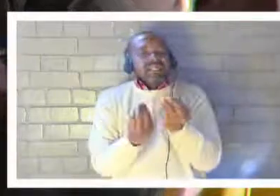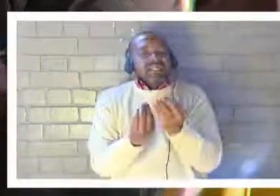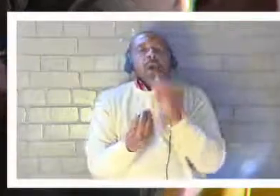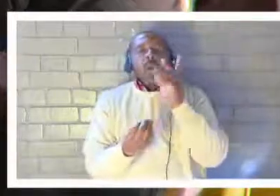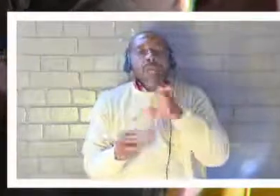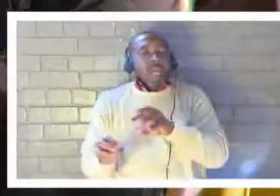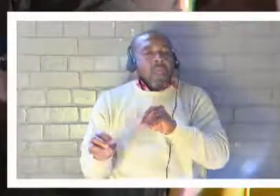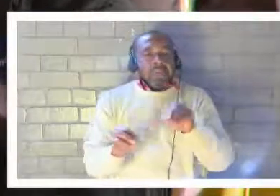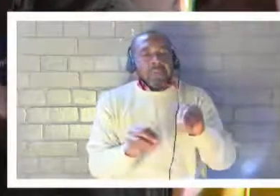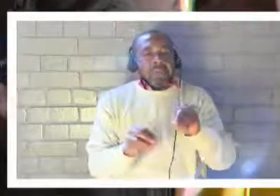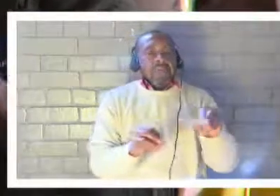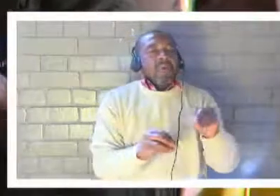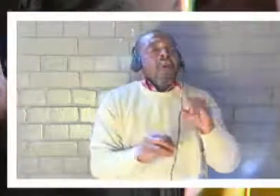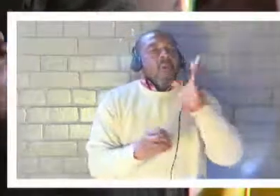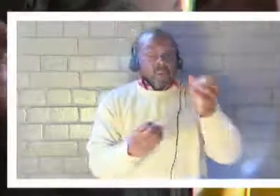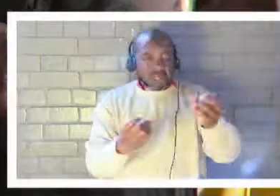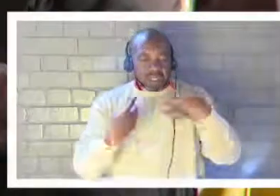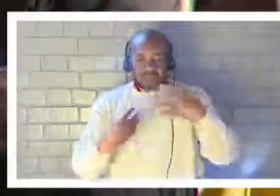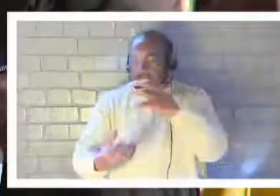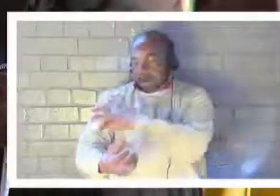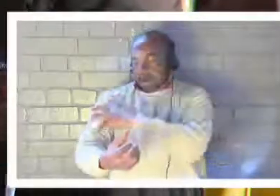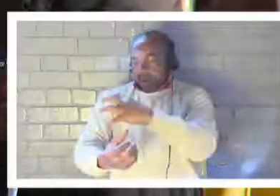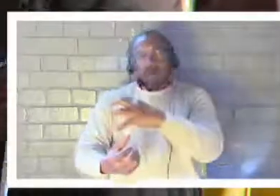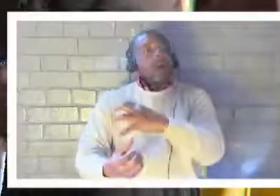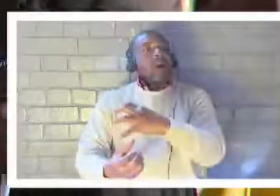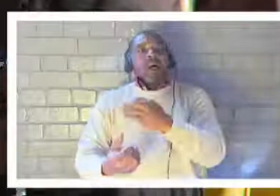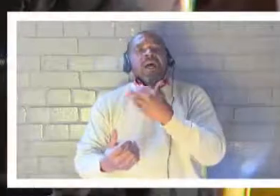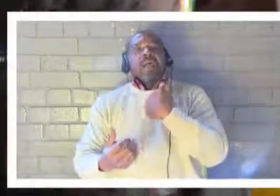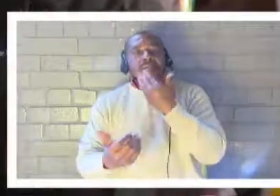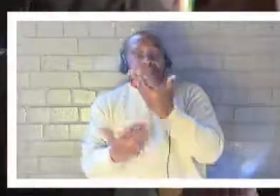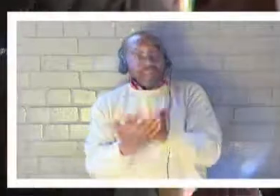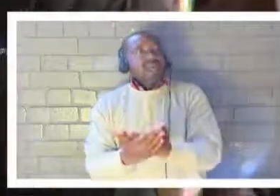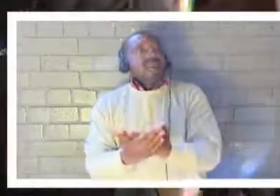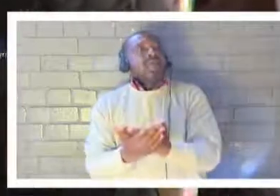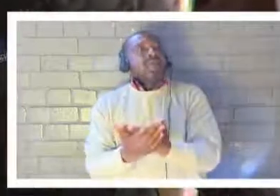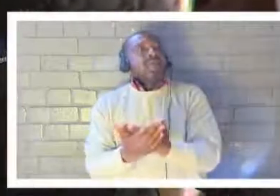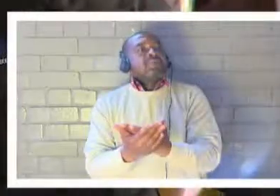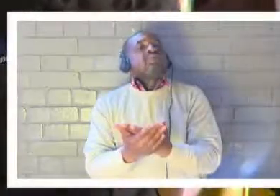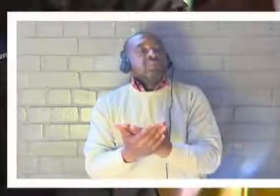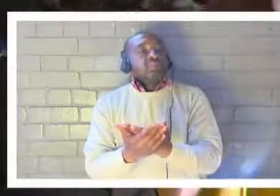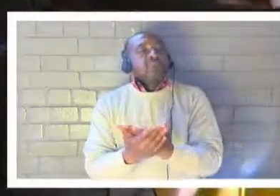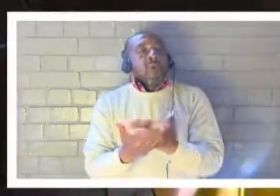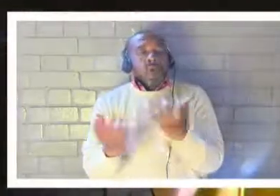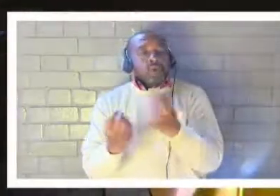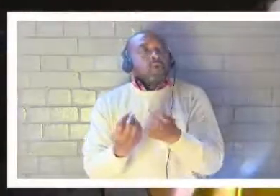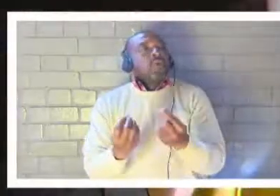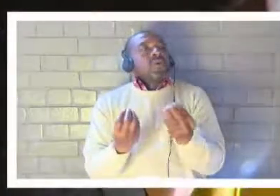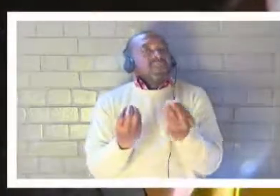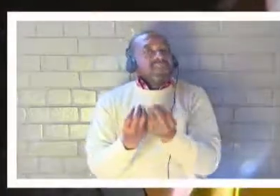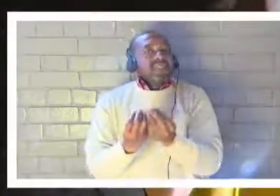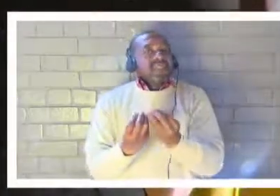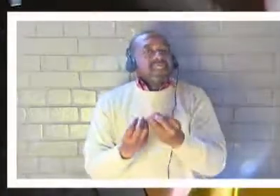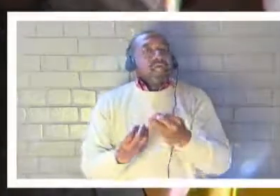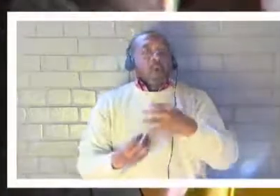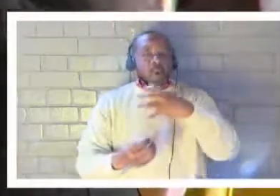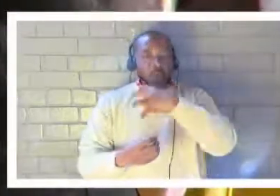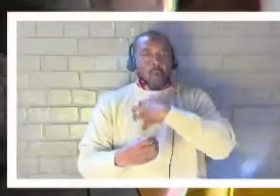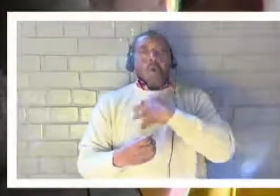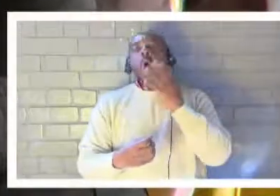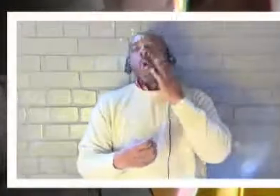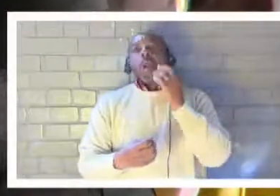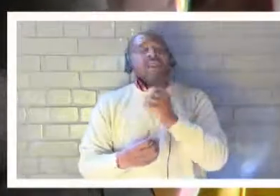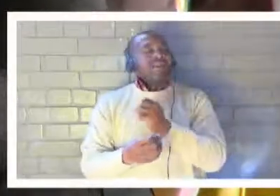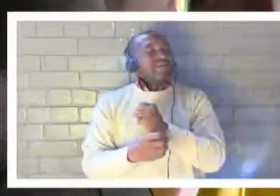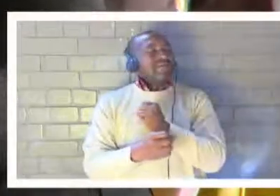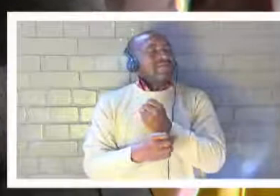take a full accountability when things are not done. Instead of taking the long route of going to the chief artisan, we'll just go